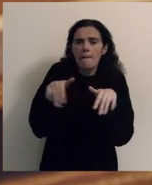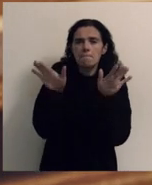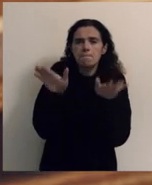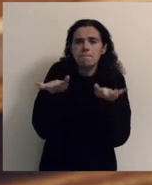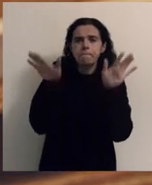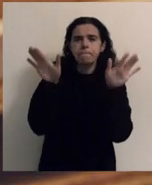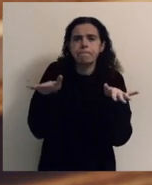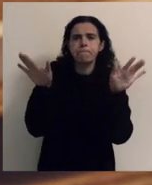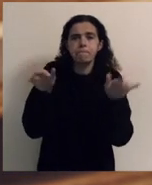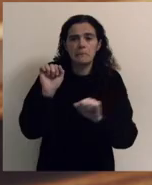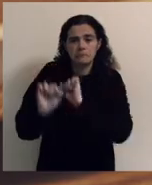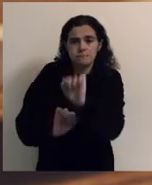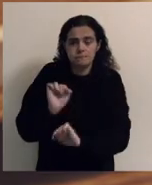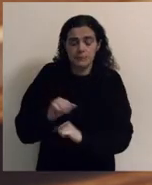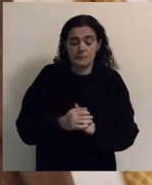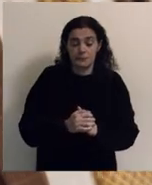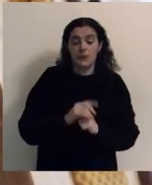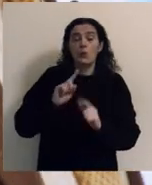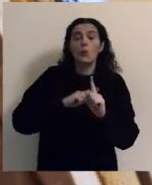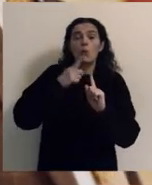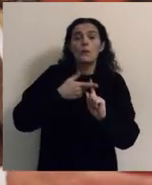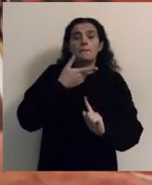bird. In